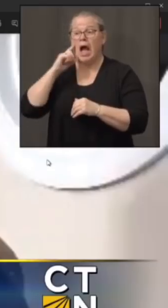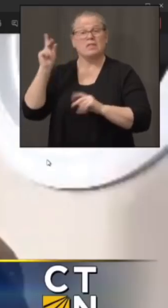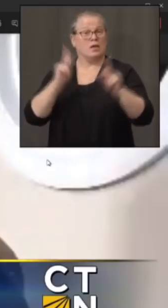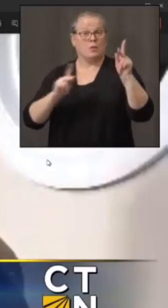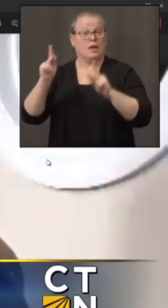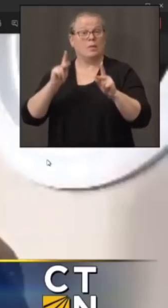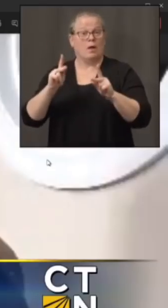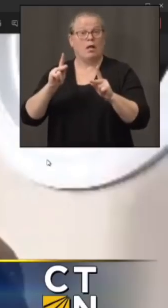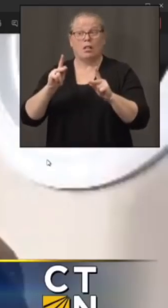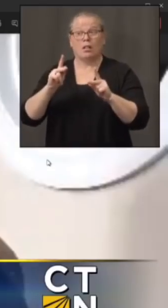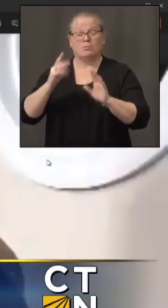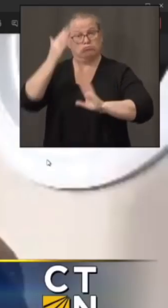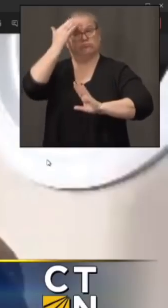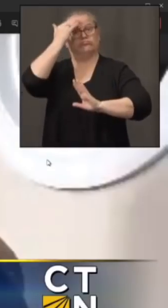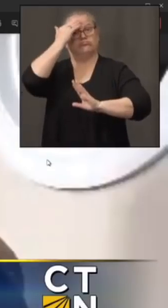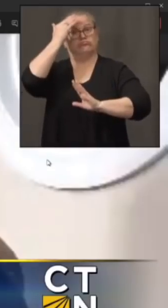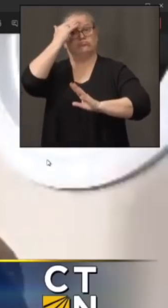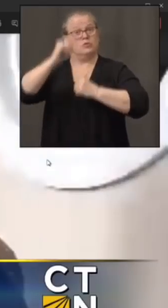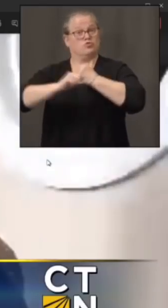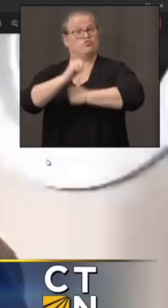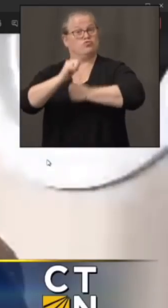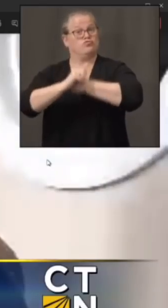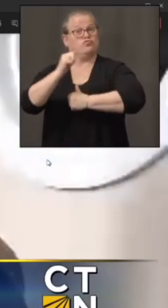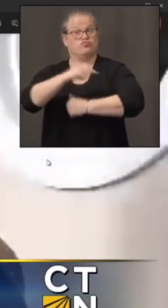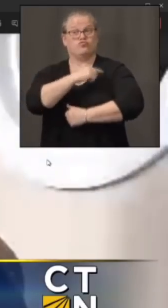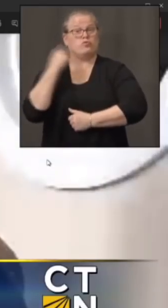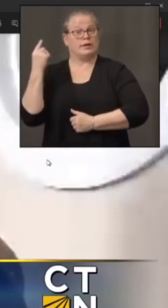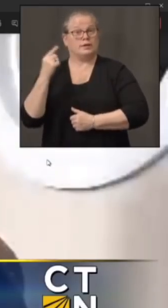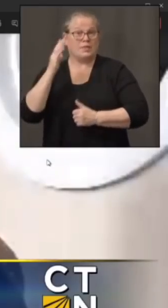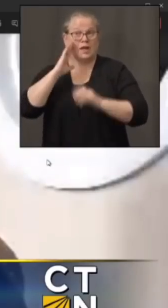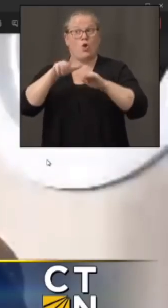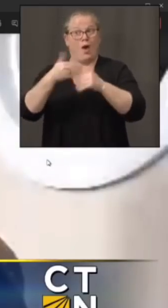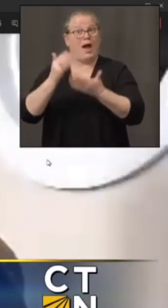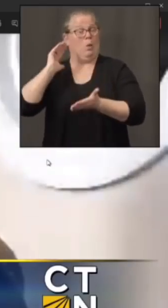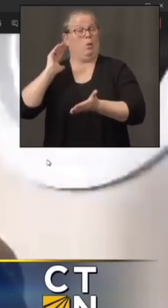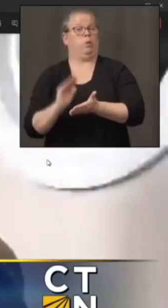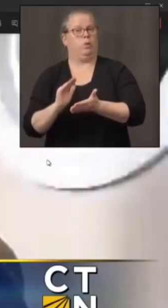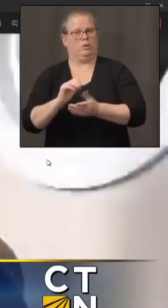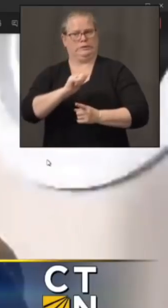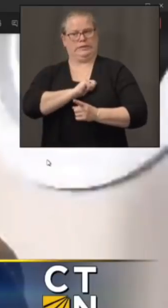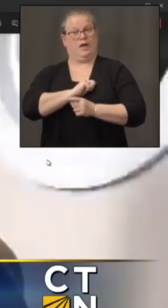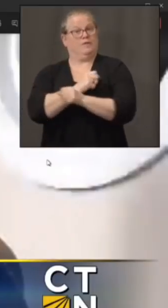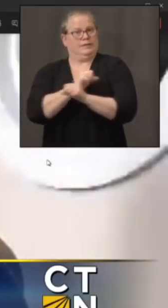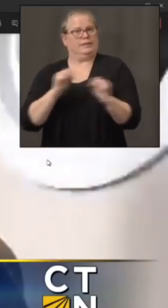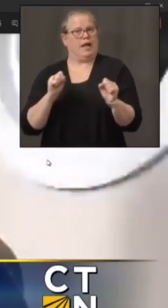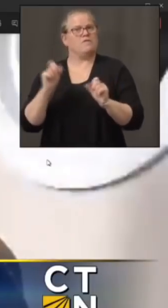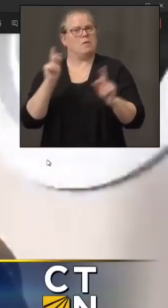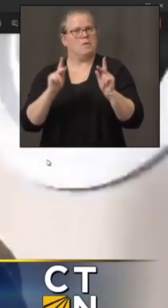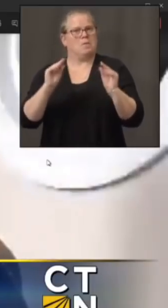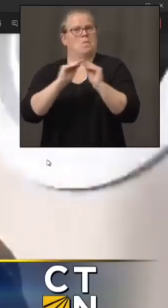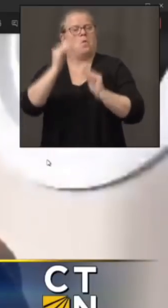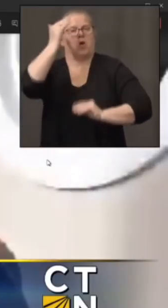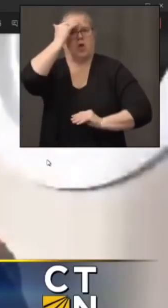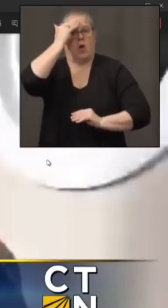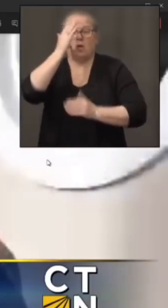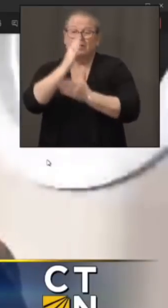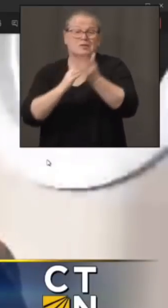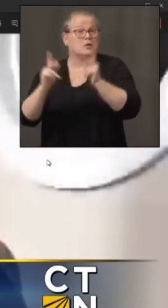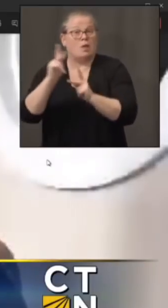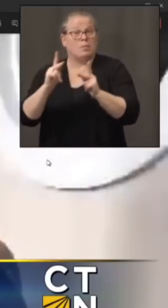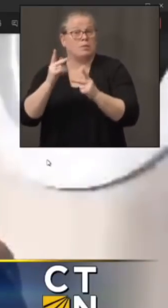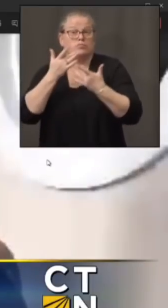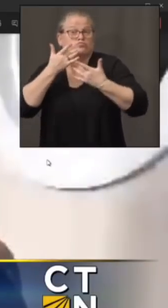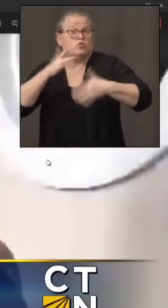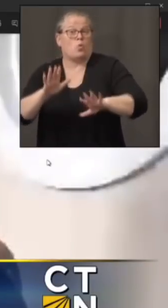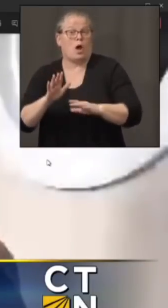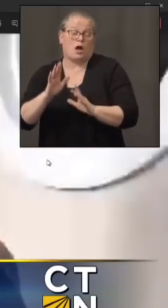risks. But I think generally people are becoming more aware of the risks and more aware about how to keep themselves safe. And so for individuals who want to try to keep themselves